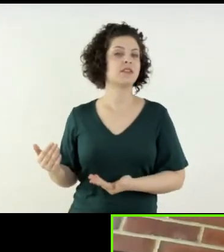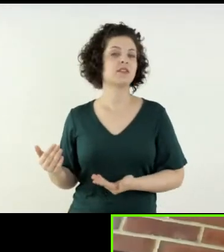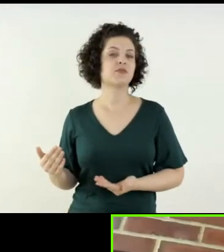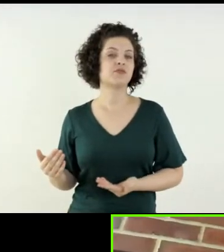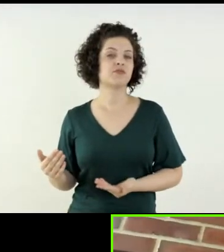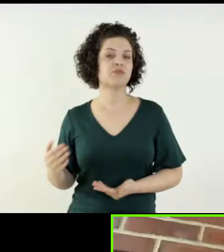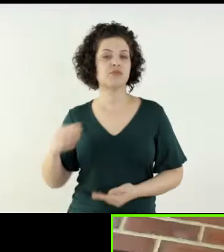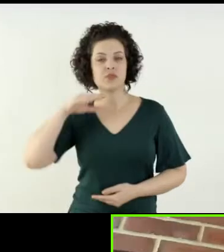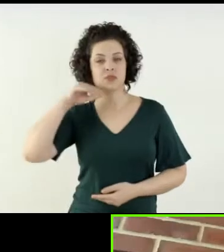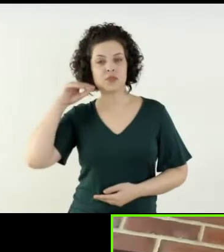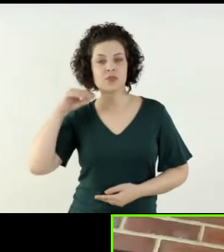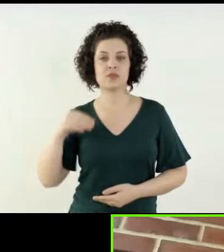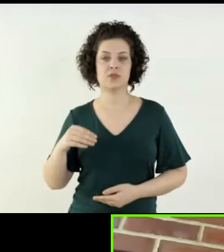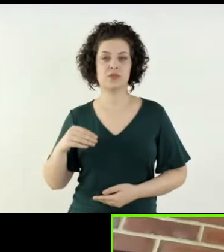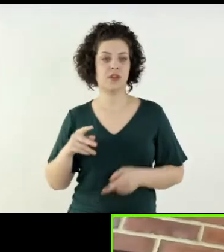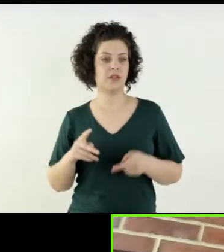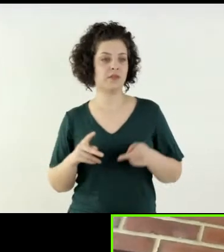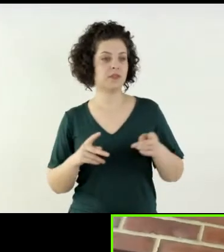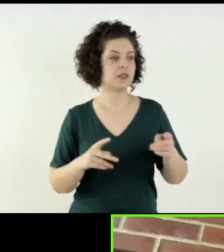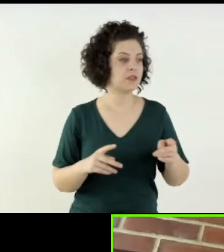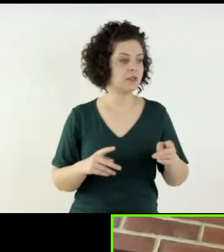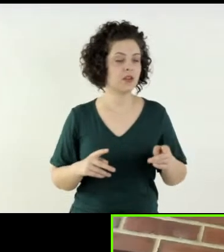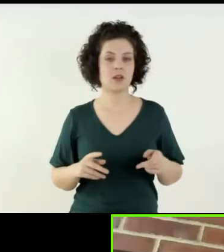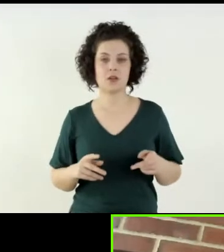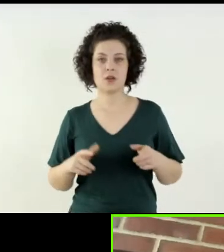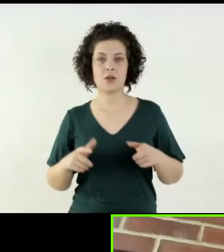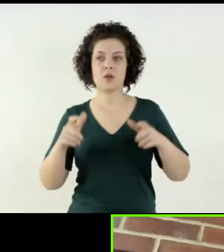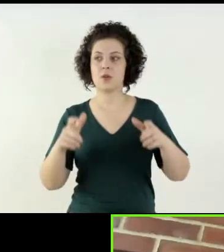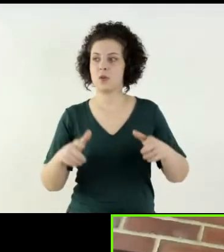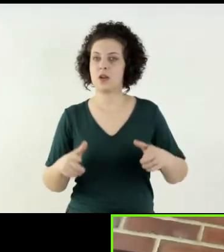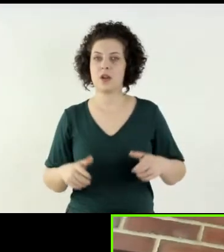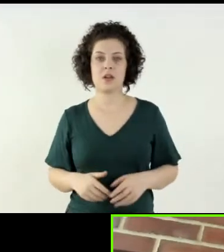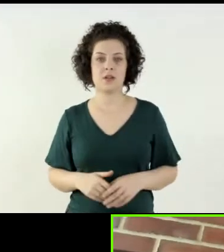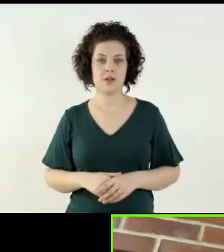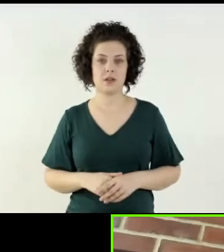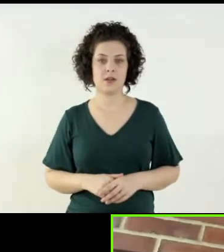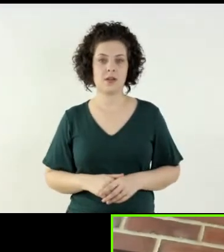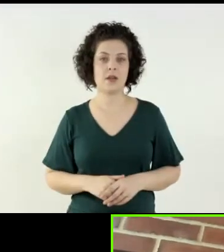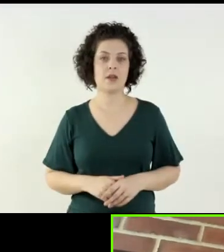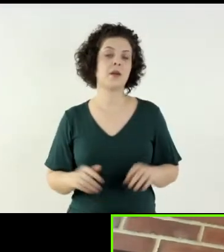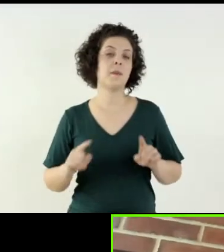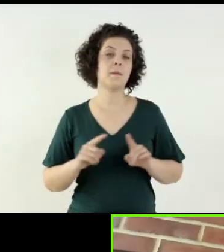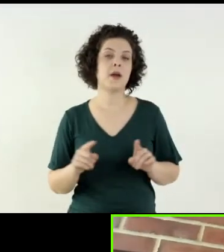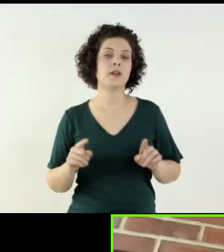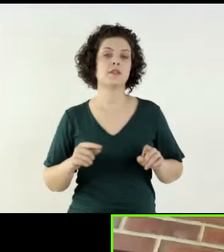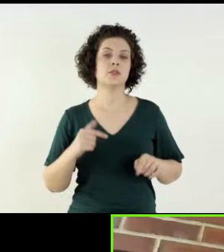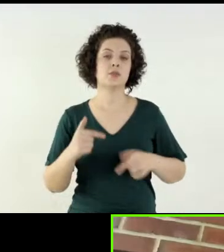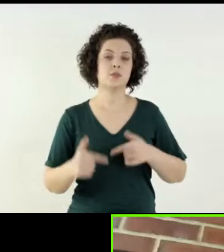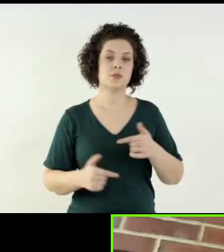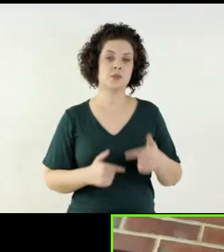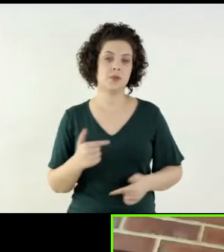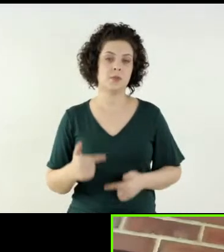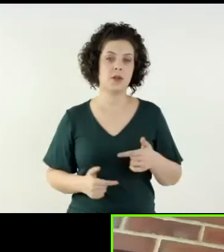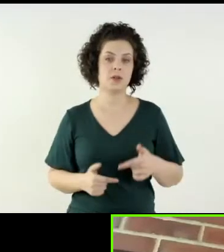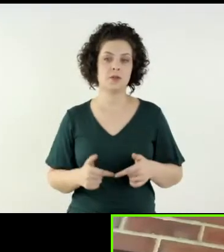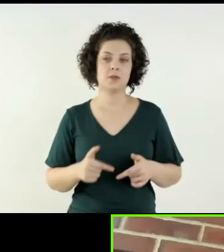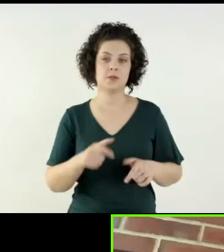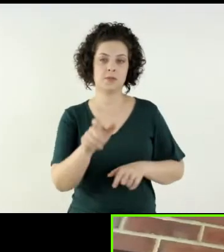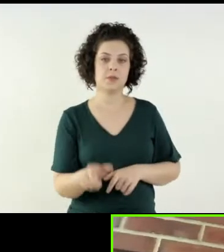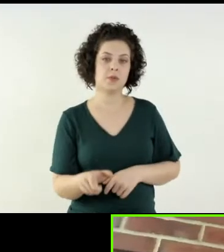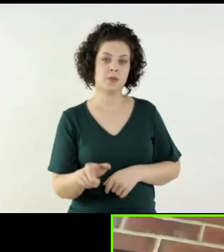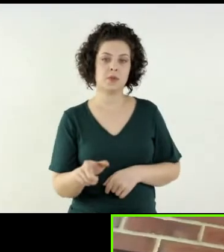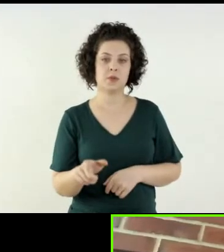either for somebody or not for somebody else, but rather that I'm quite sensitive to the ways in which it speaks to